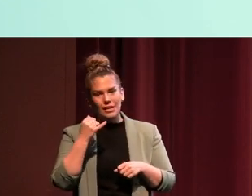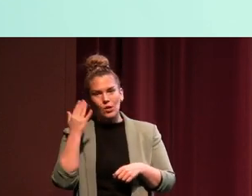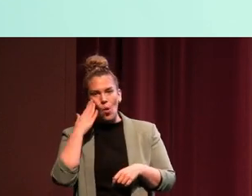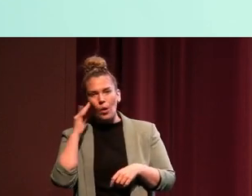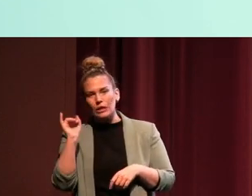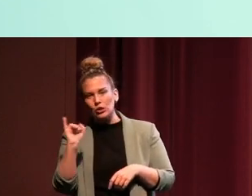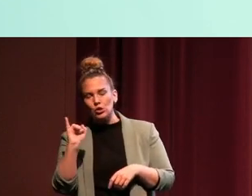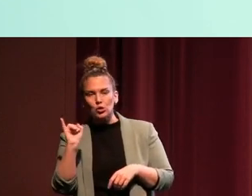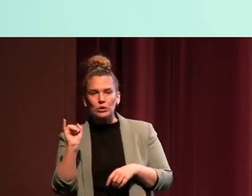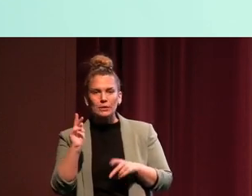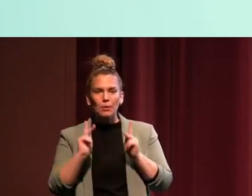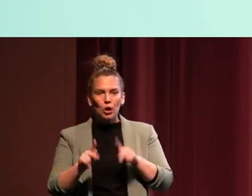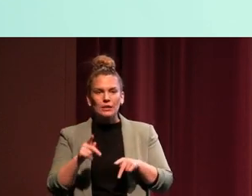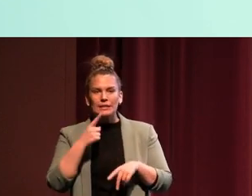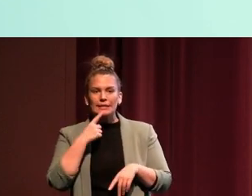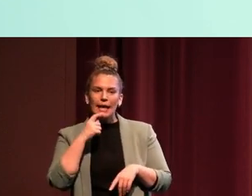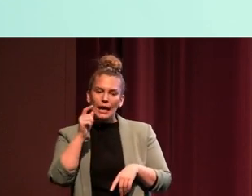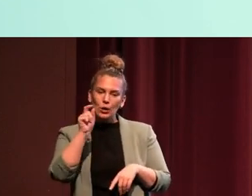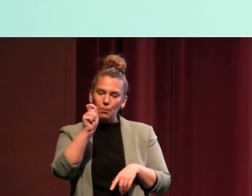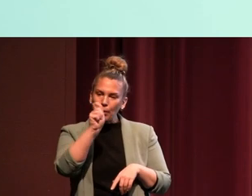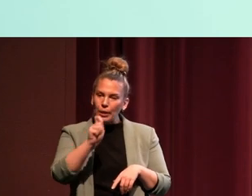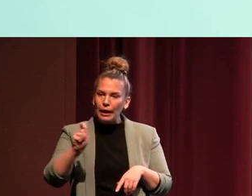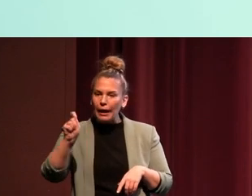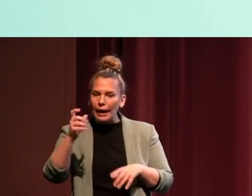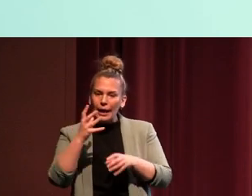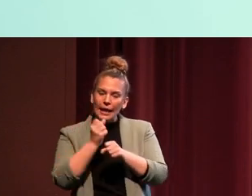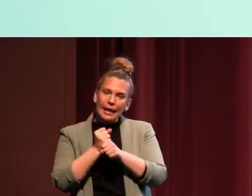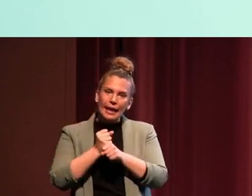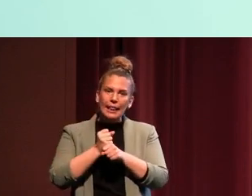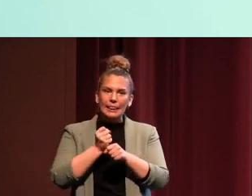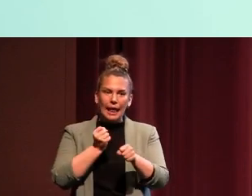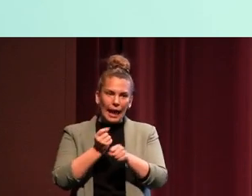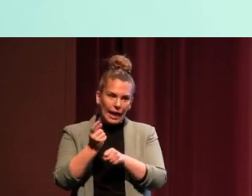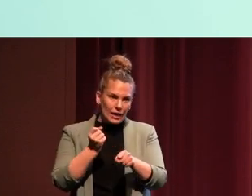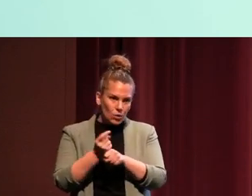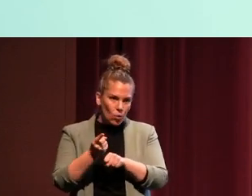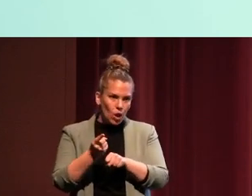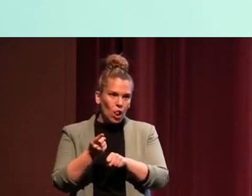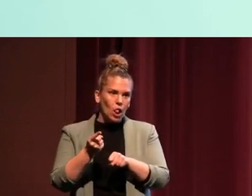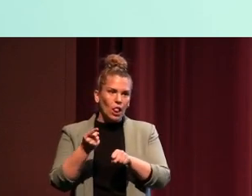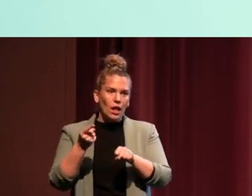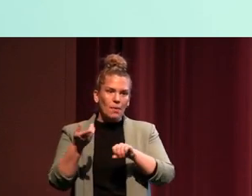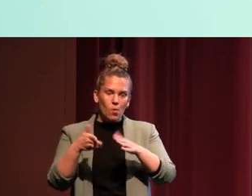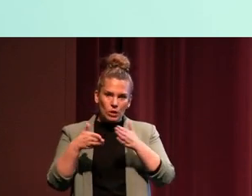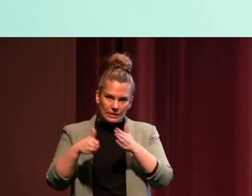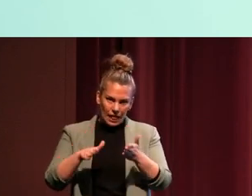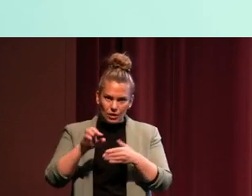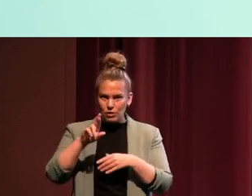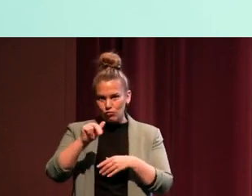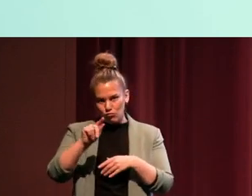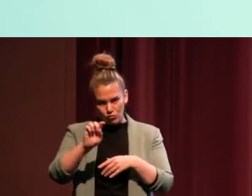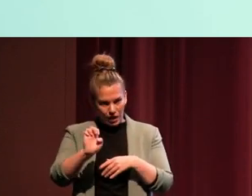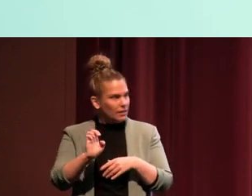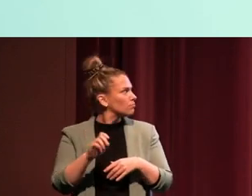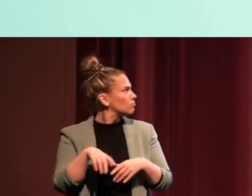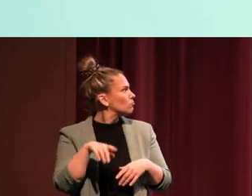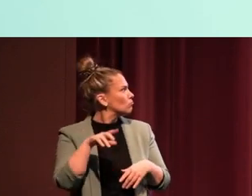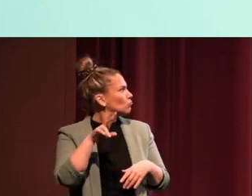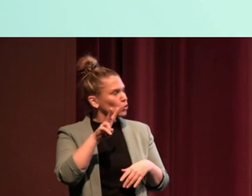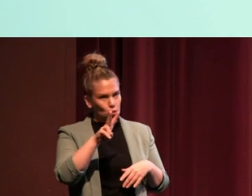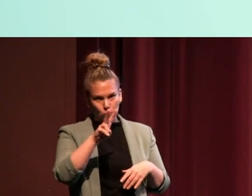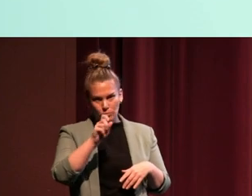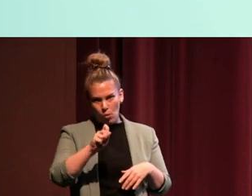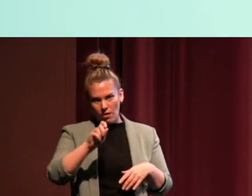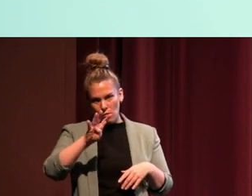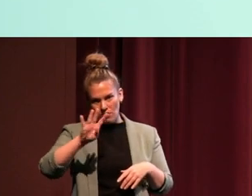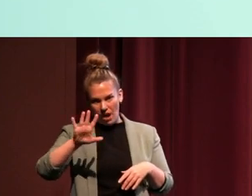the decimal point one place over to get the annual mortality rate of old growth trees. 2.45%, which doesn't sound like a